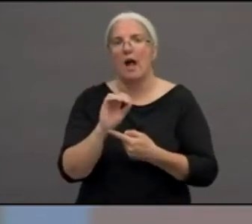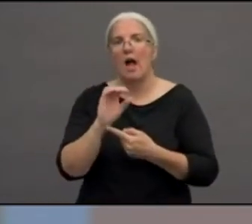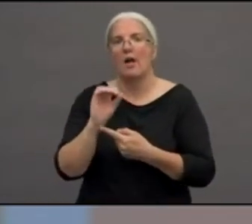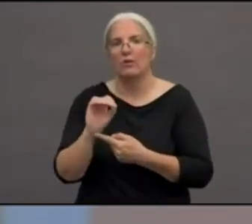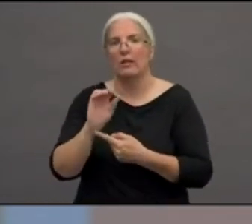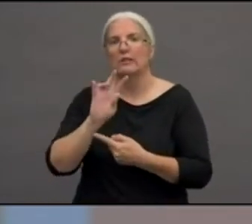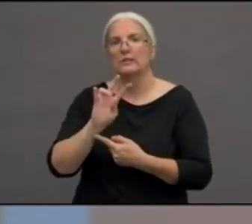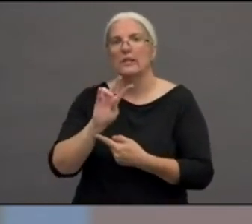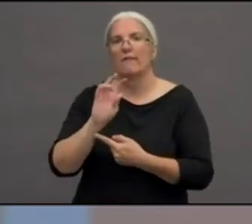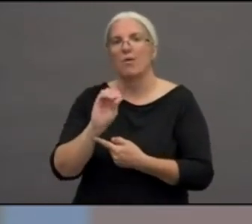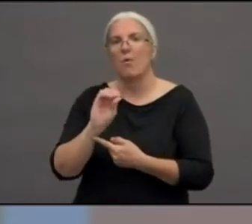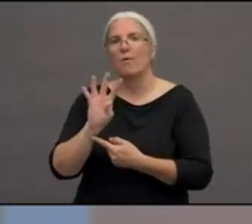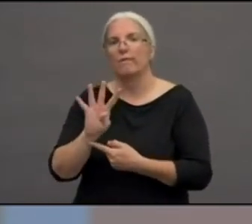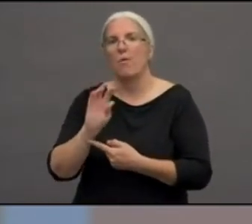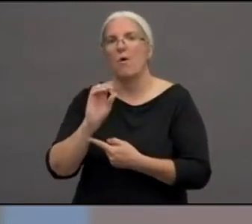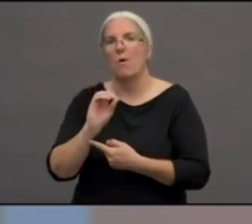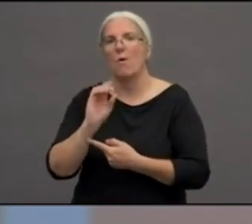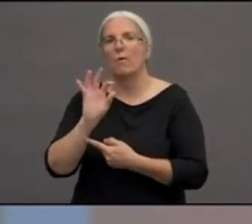RENEW, to